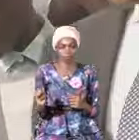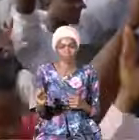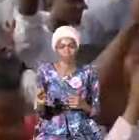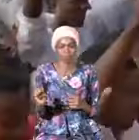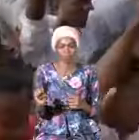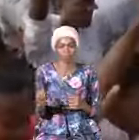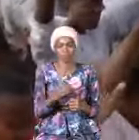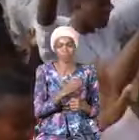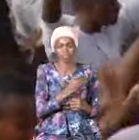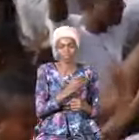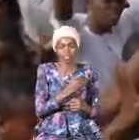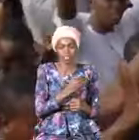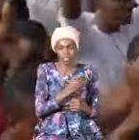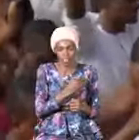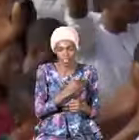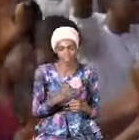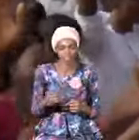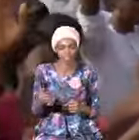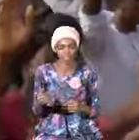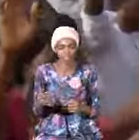And